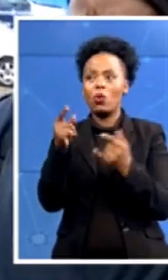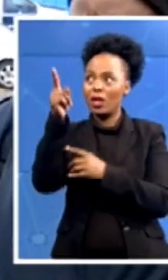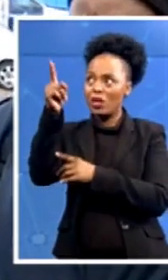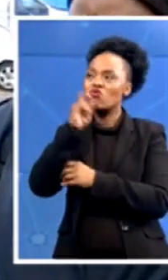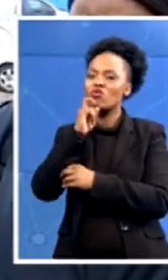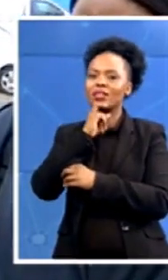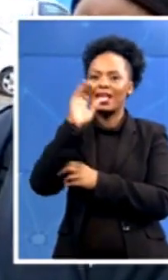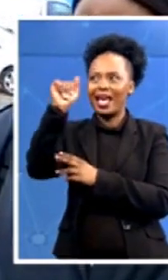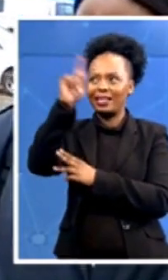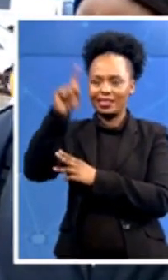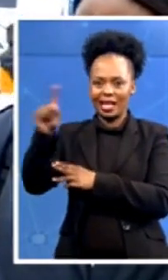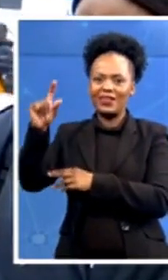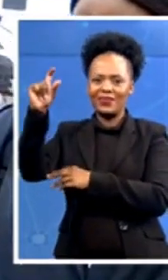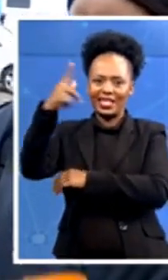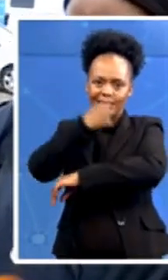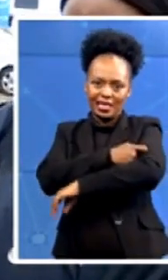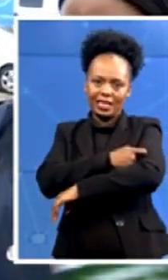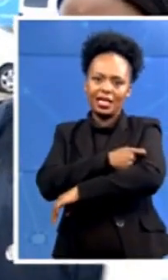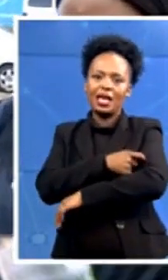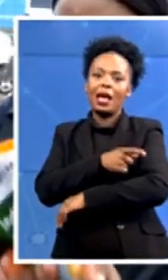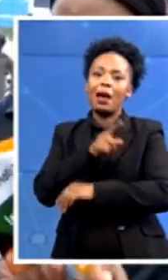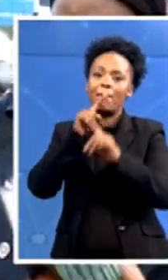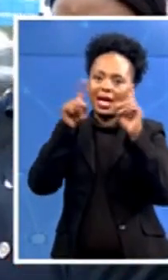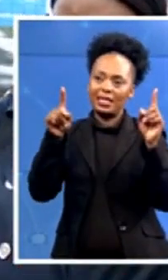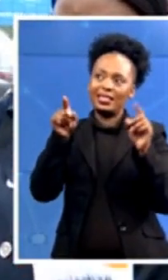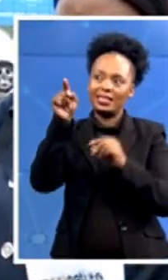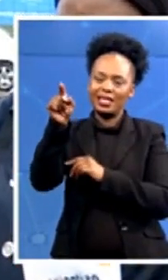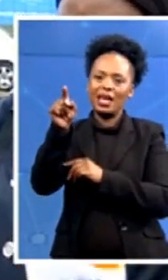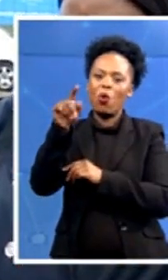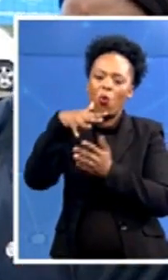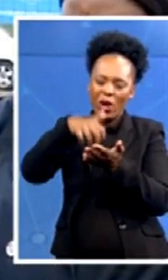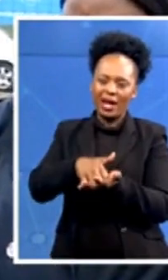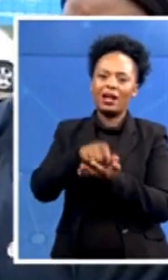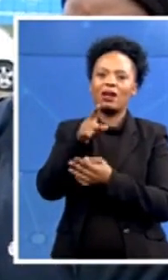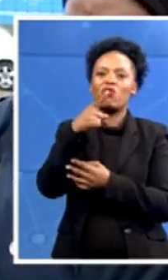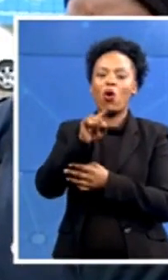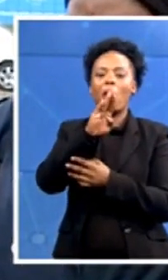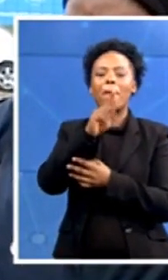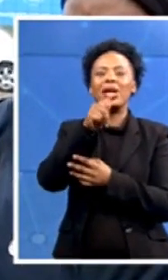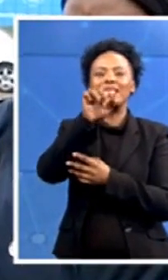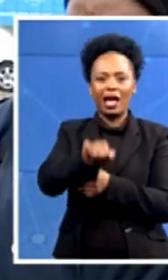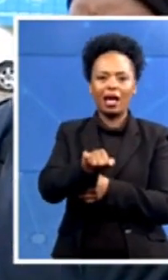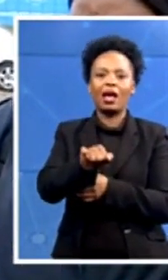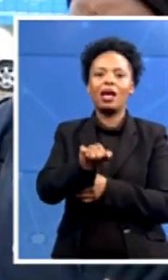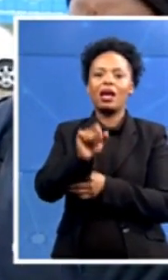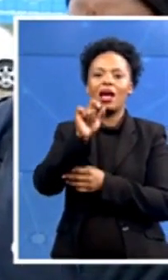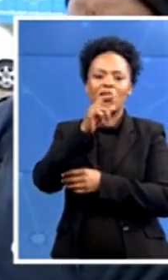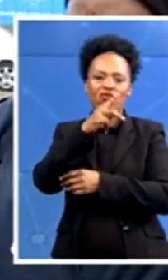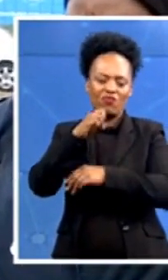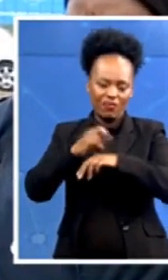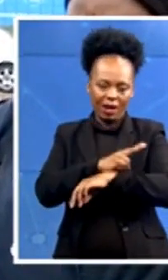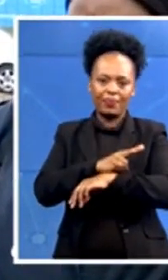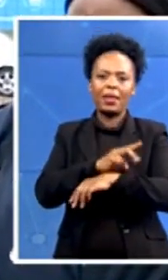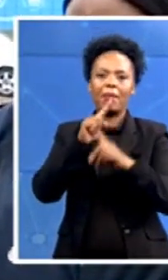to be very weak on the beta. But we have our people, our scientists have met with the British scientists and they've